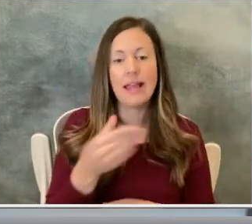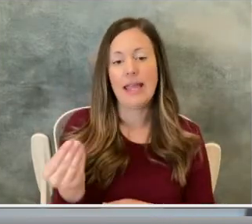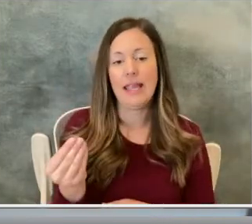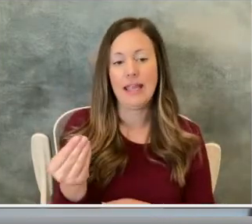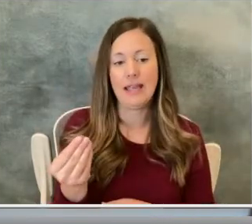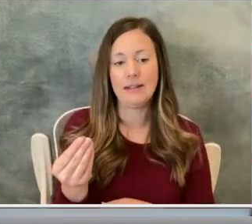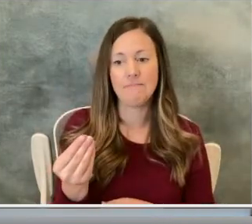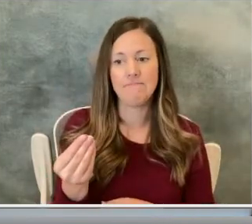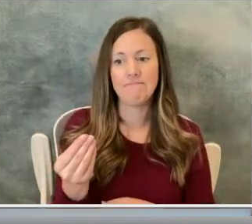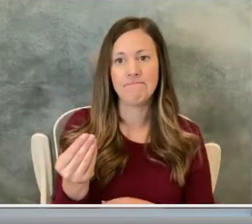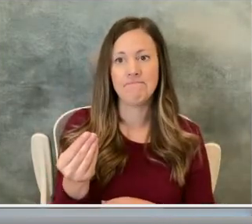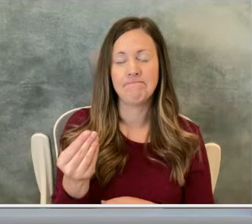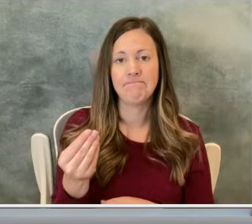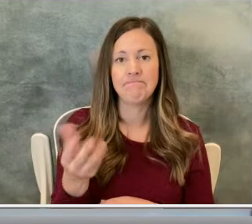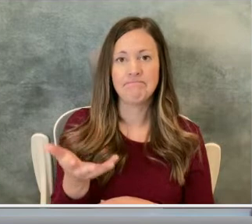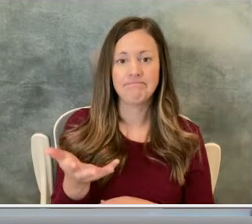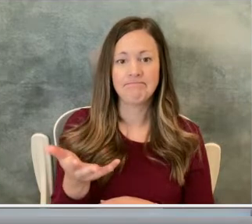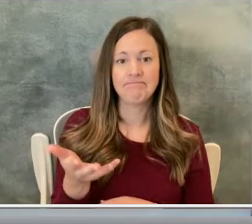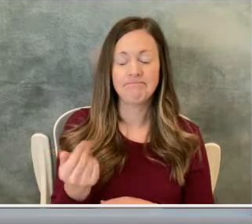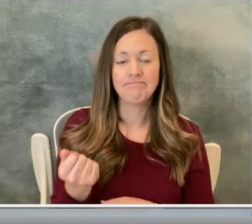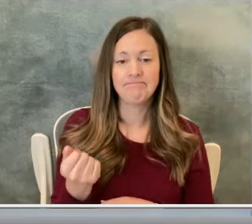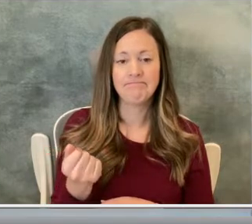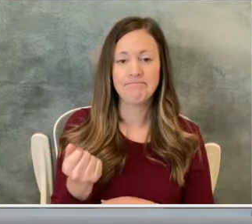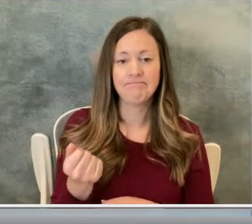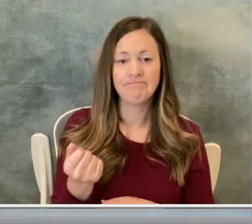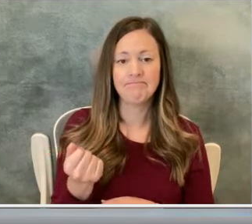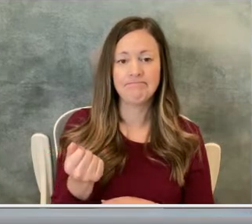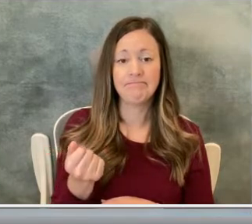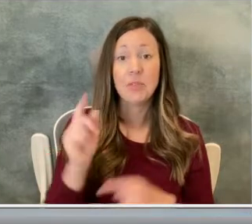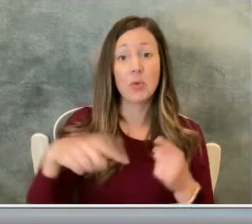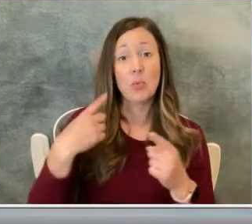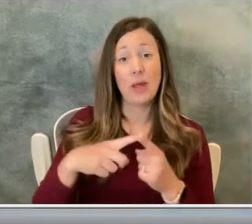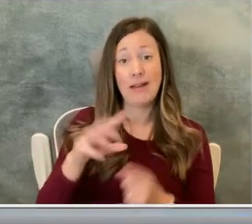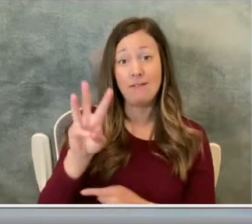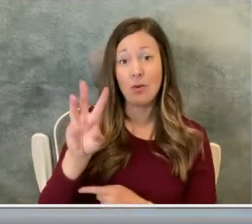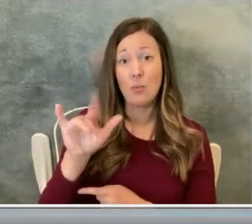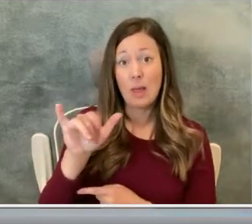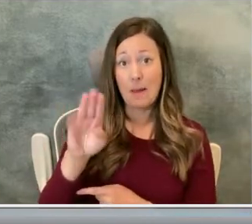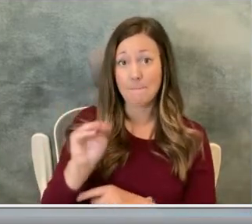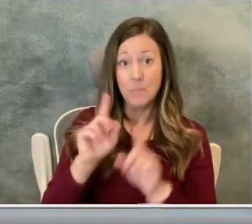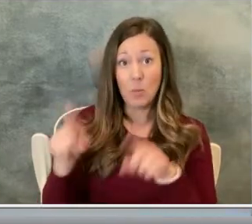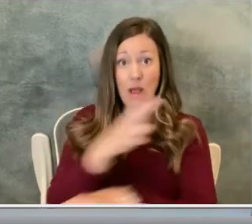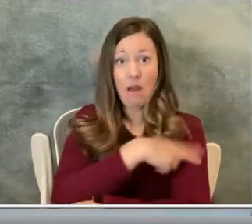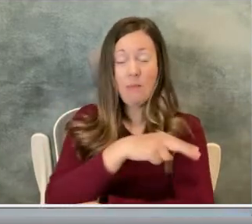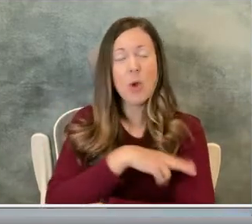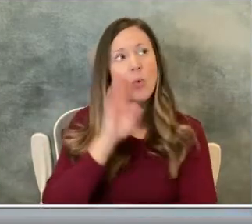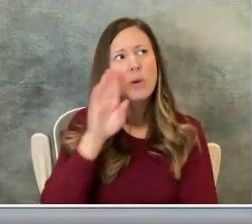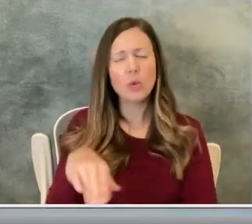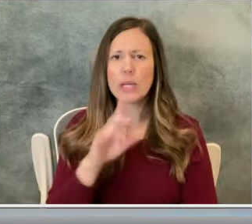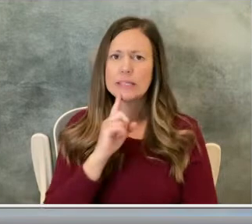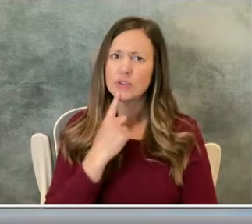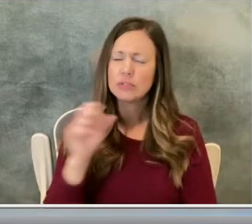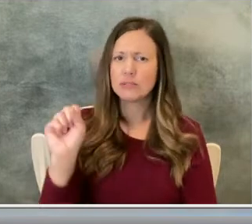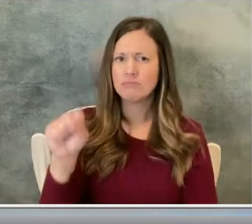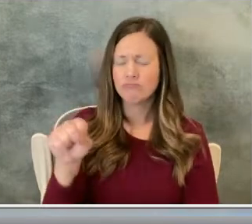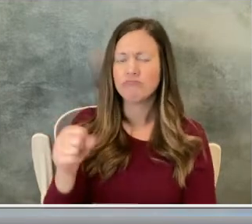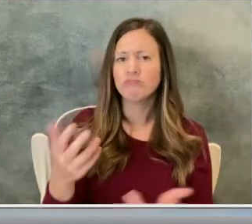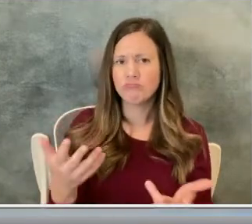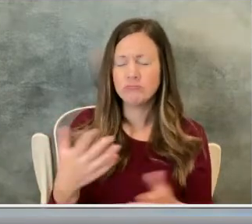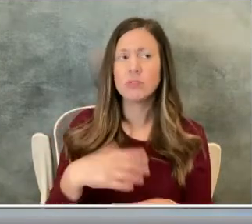you know, when William went into the hospital, we knew it was serious, and we knew